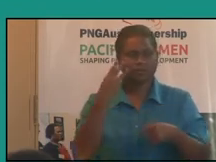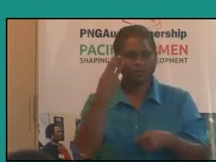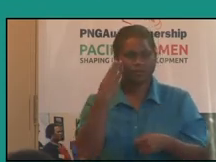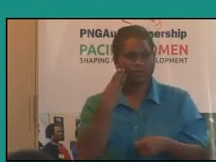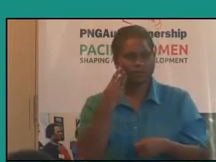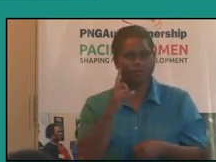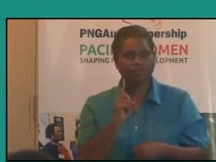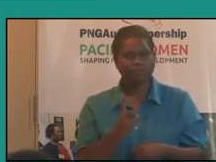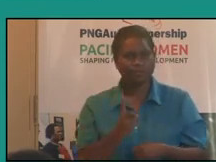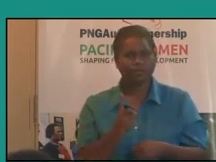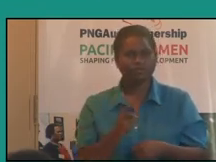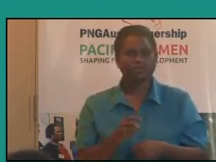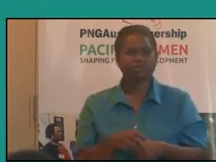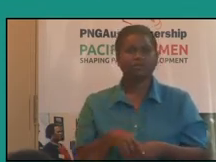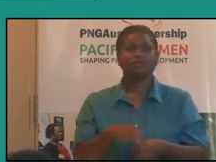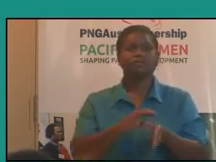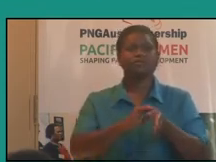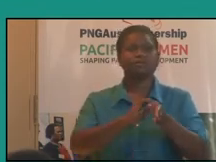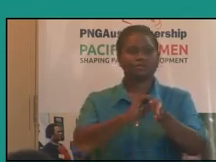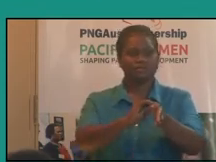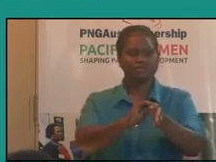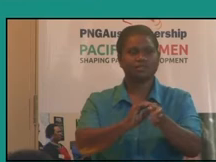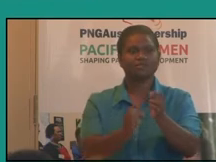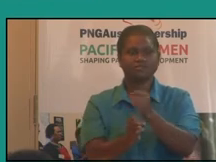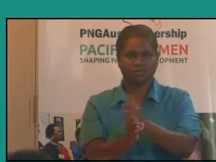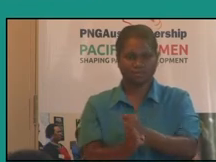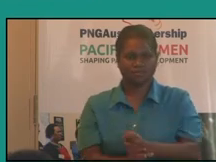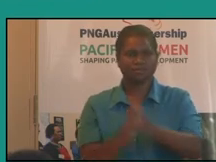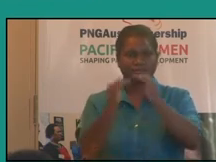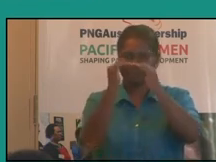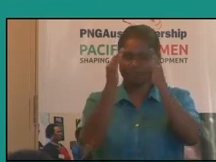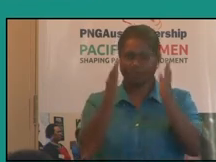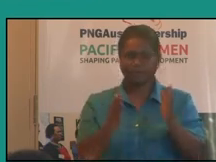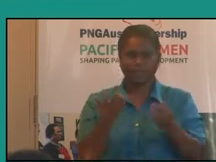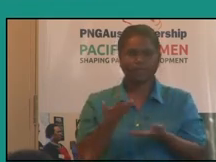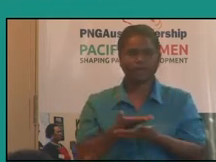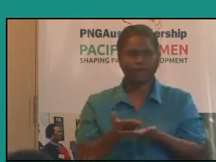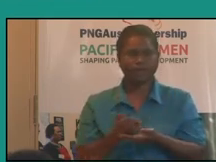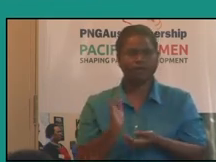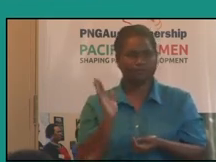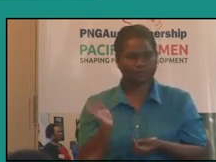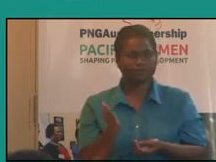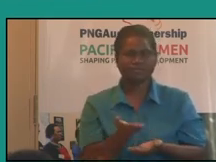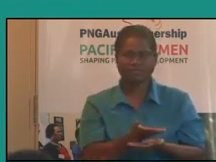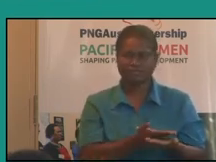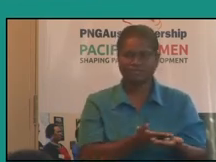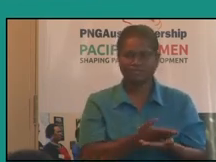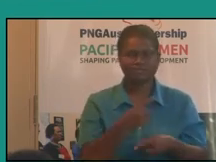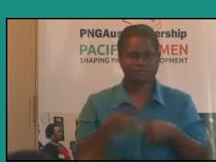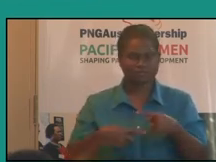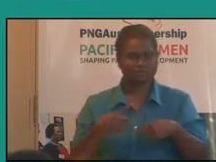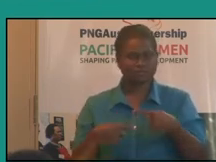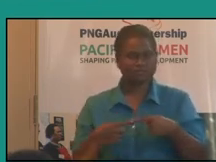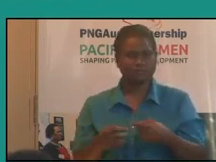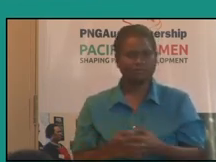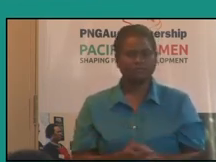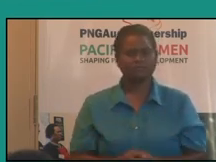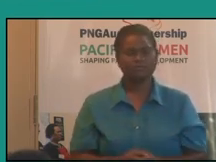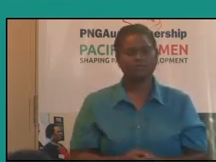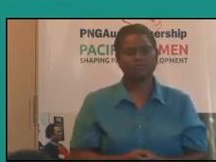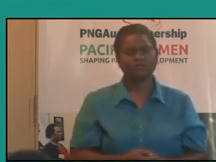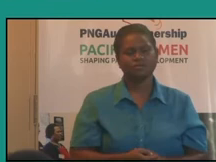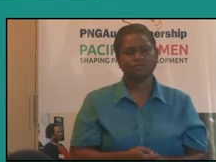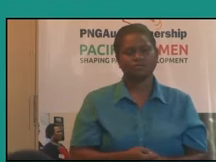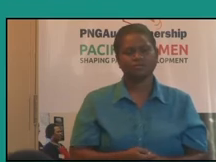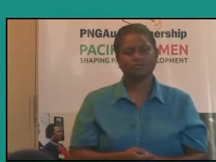to our leaders for them to discuss this. But I think one of the progress that we made in terms of talking with our leaders is